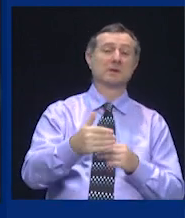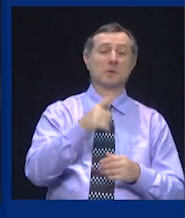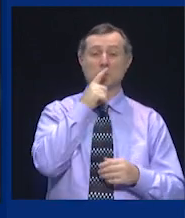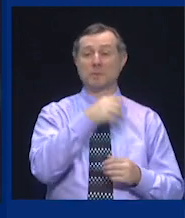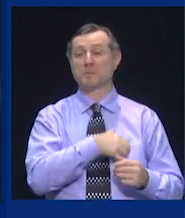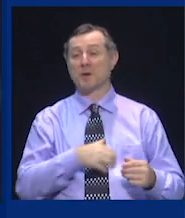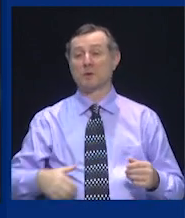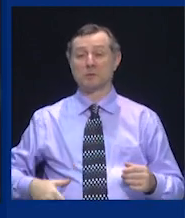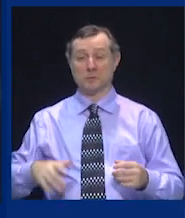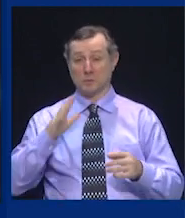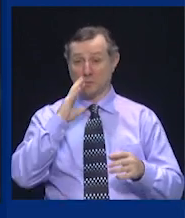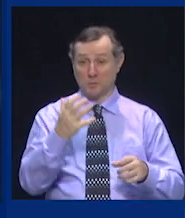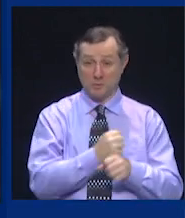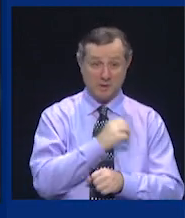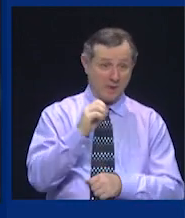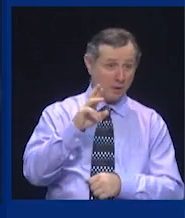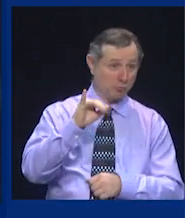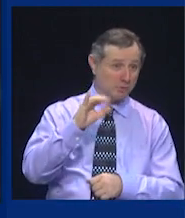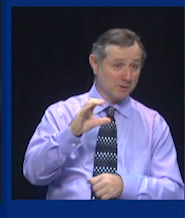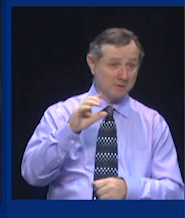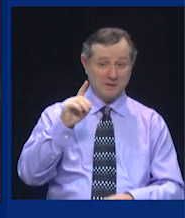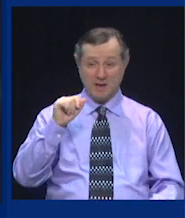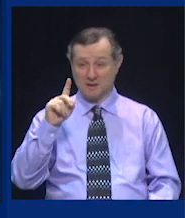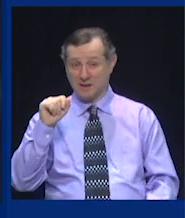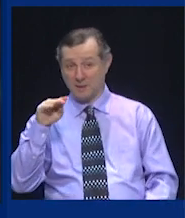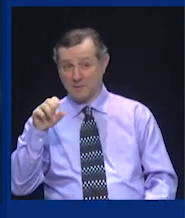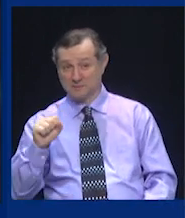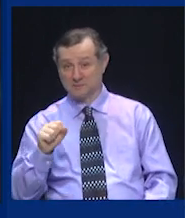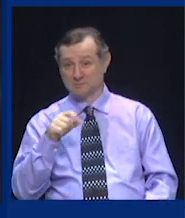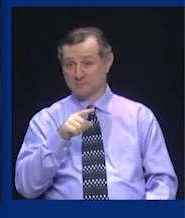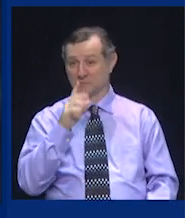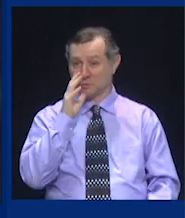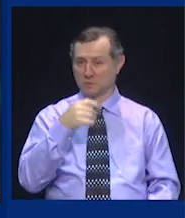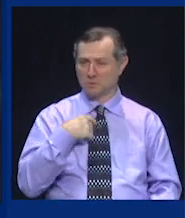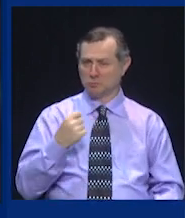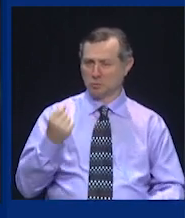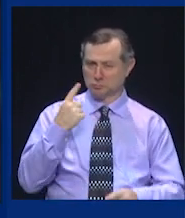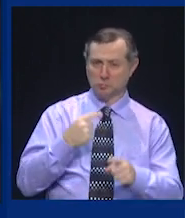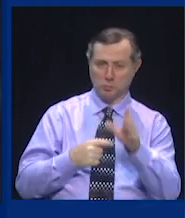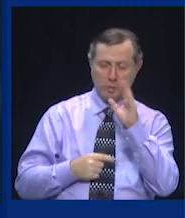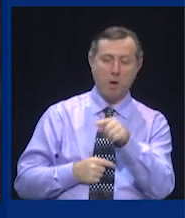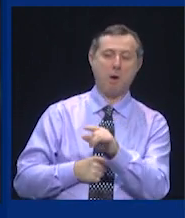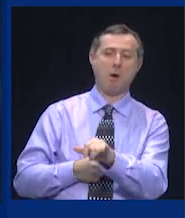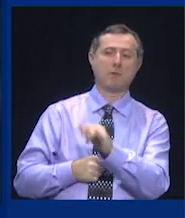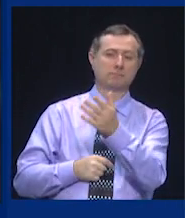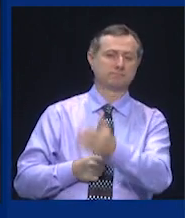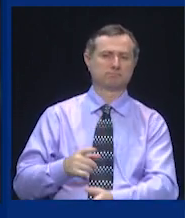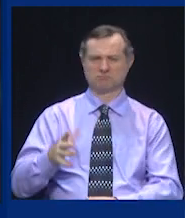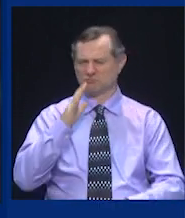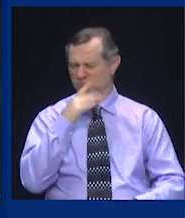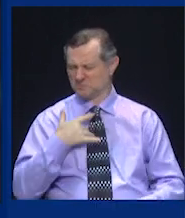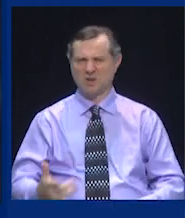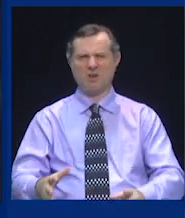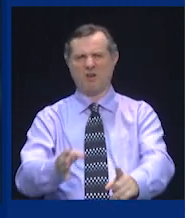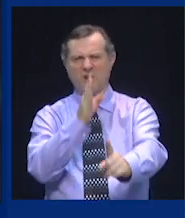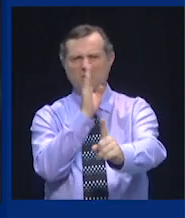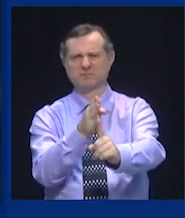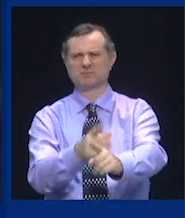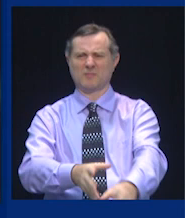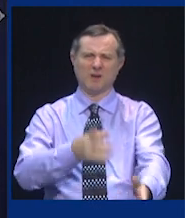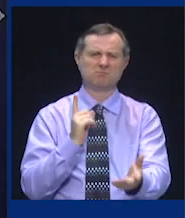next mayor, Eric Adams, I think he gets this. And I think he's frank and he's blunt about it, and I applaud him for